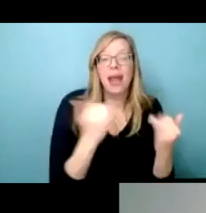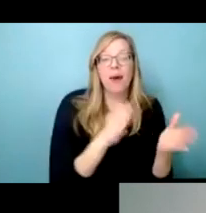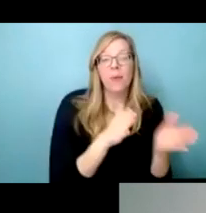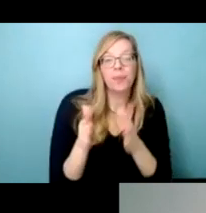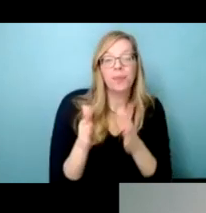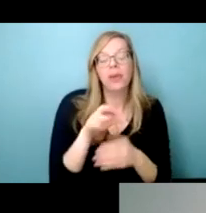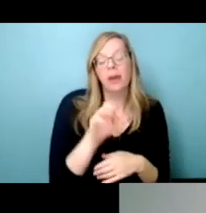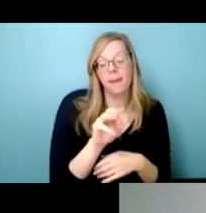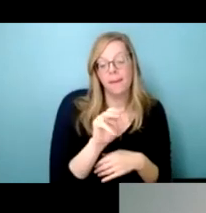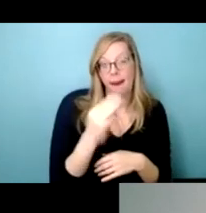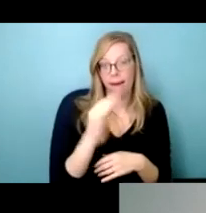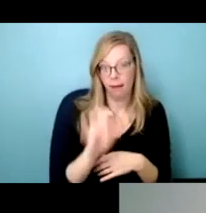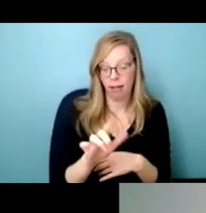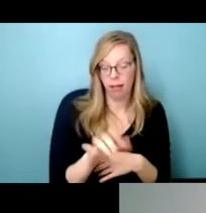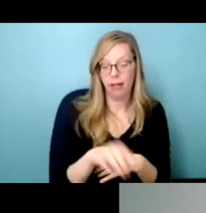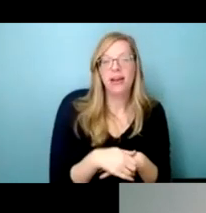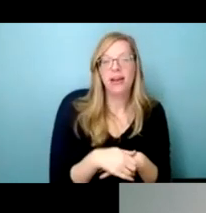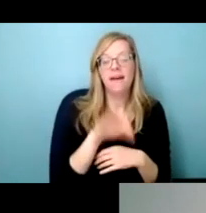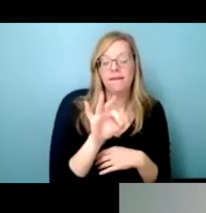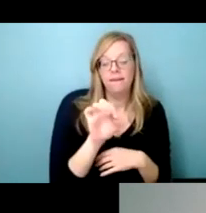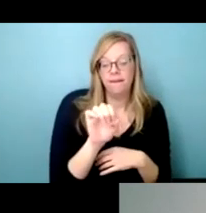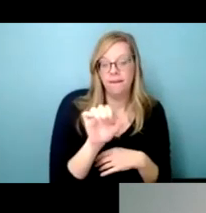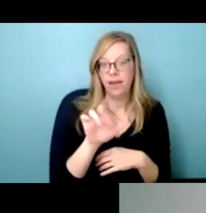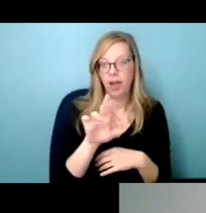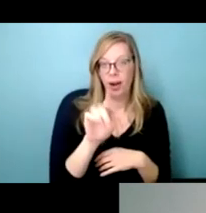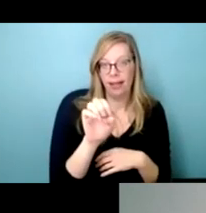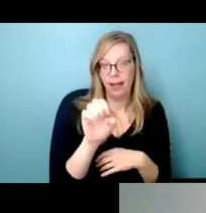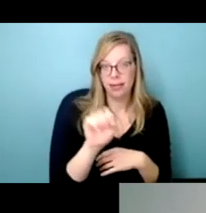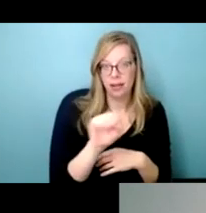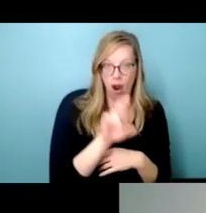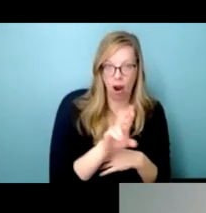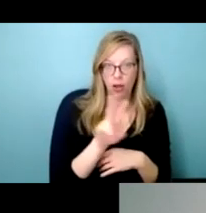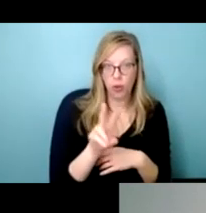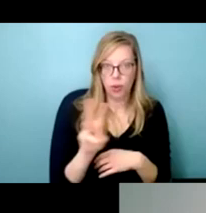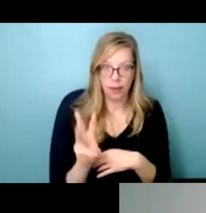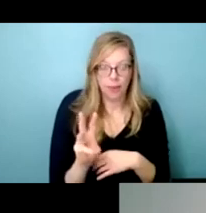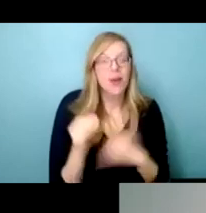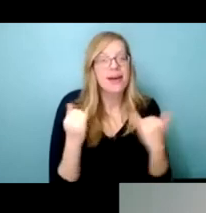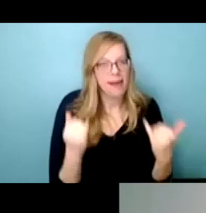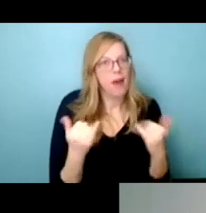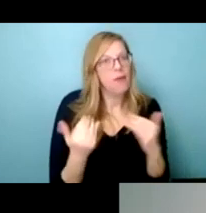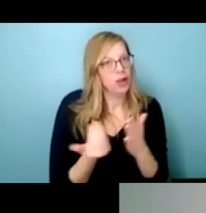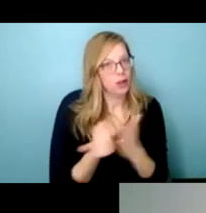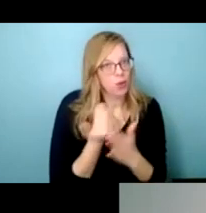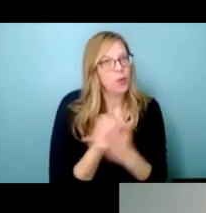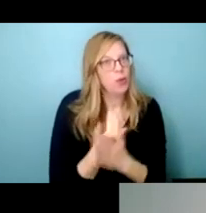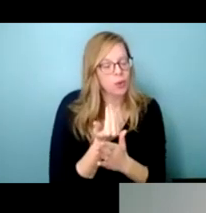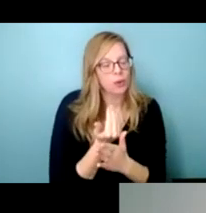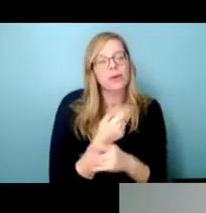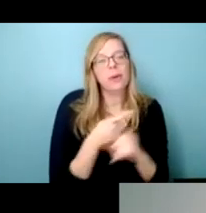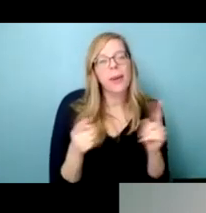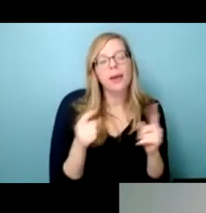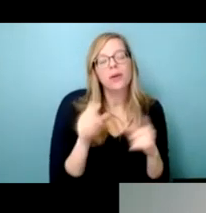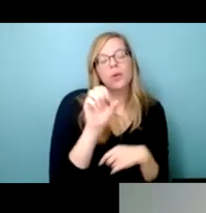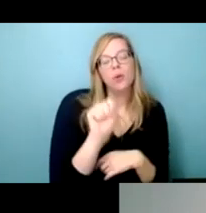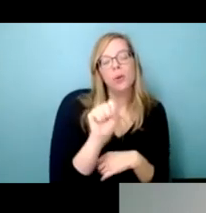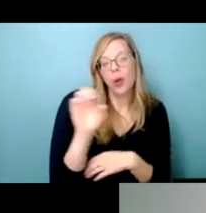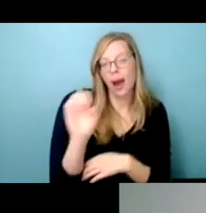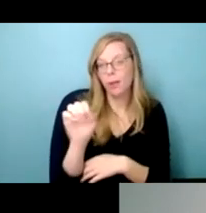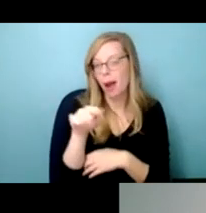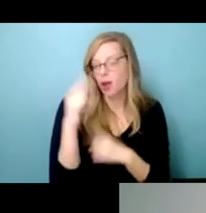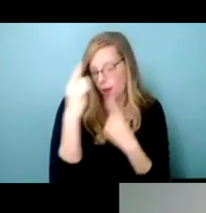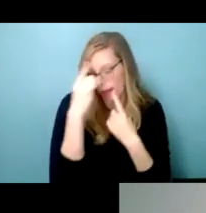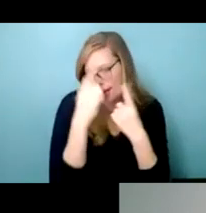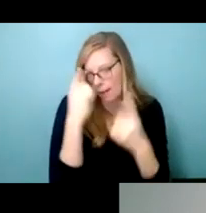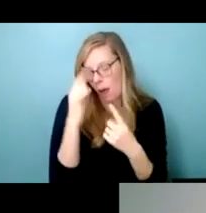is new. And you guys are actually looking at a social enterprise as part of